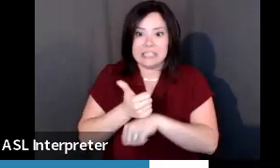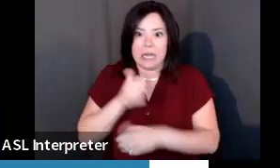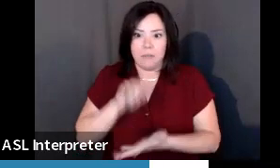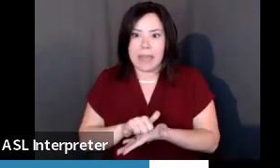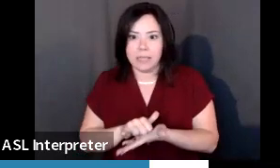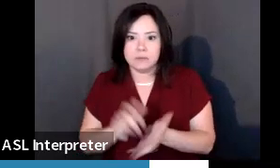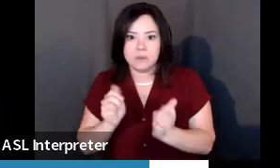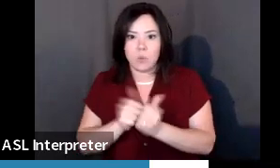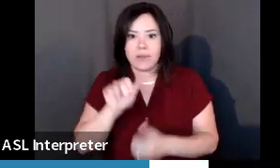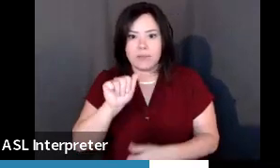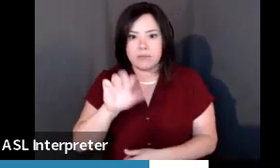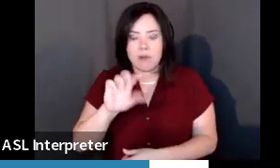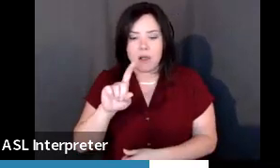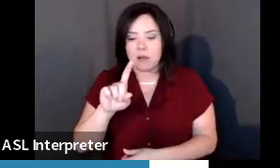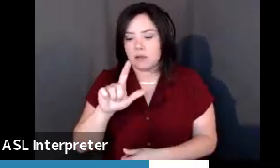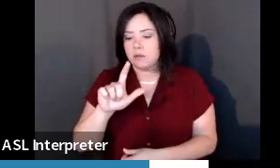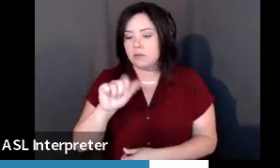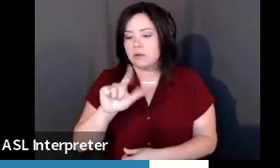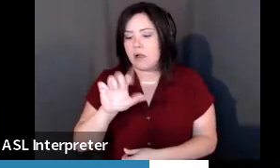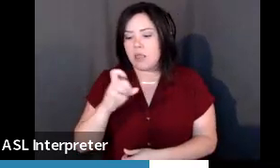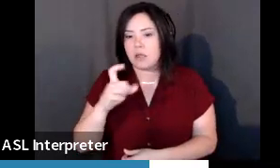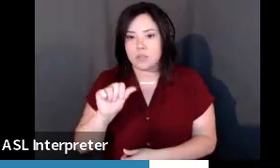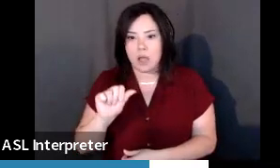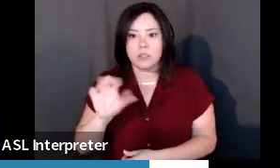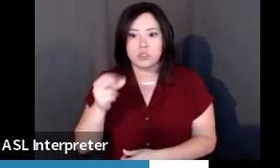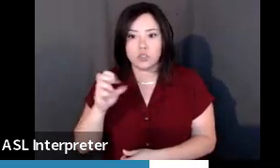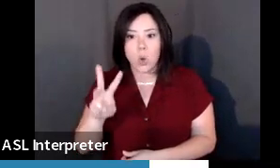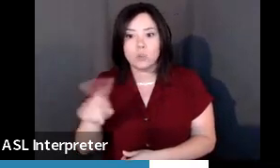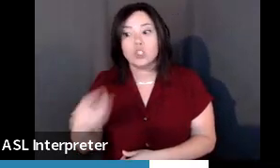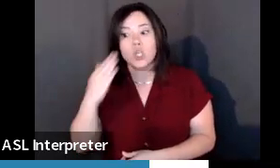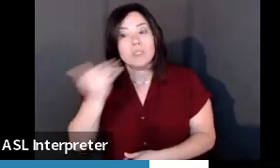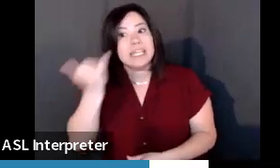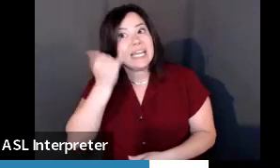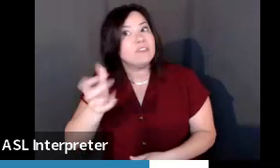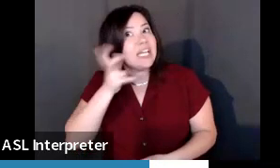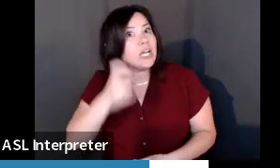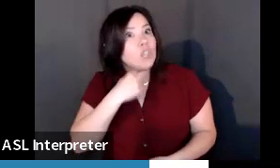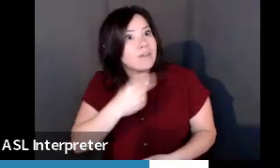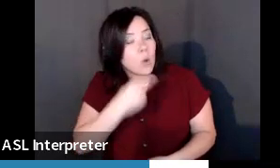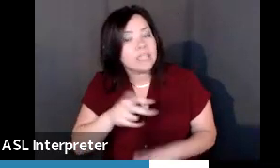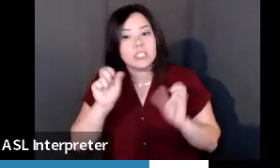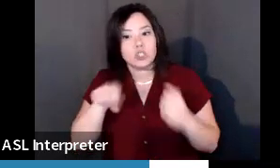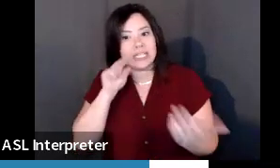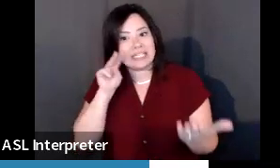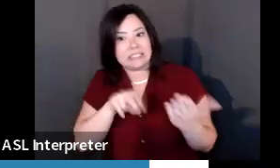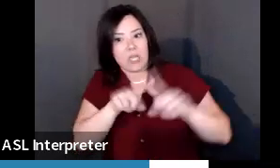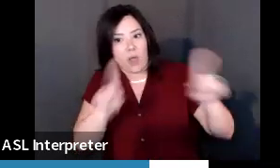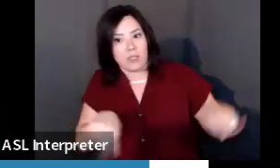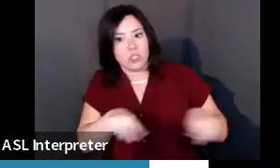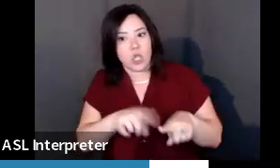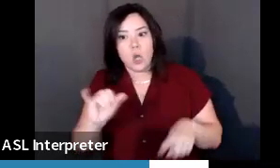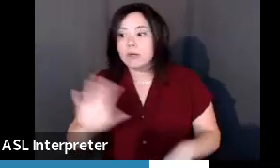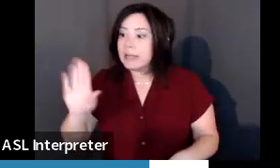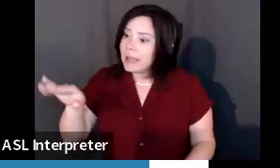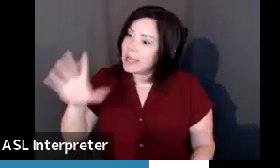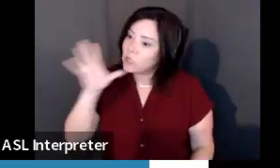shows. So she knows that if she's hearing us, and then she can see us too on the show. Like, hey, grandma,